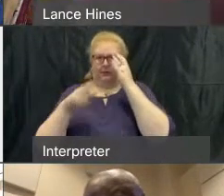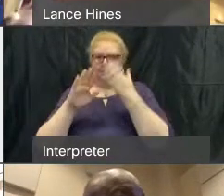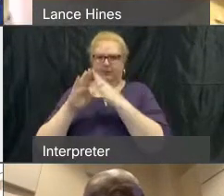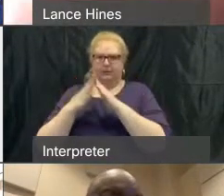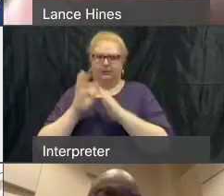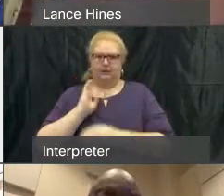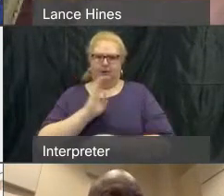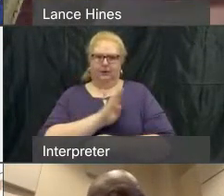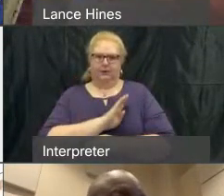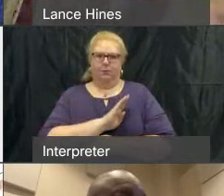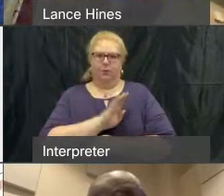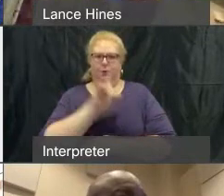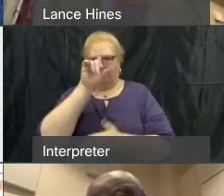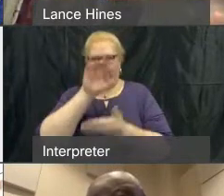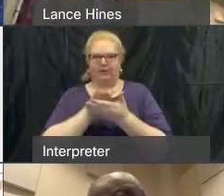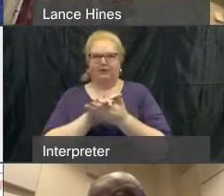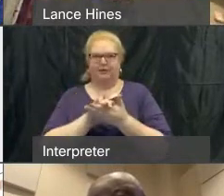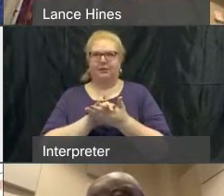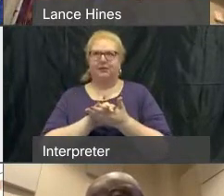believe it was the July